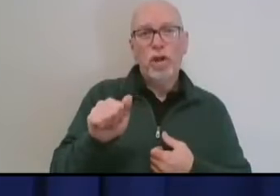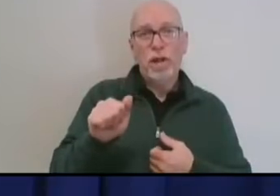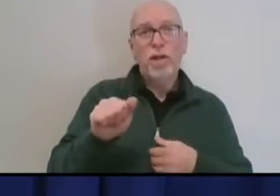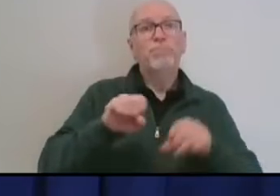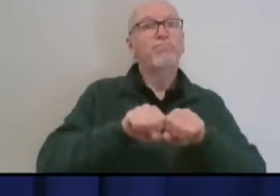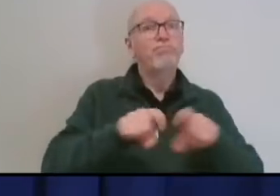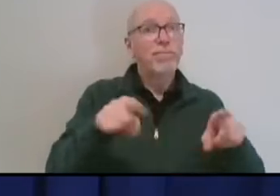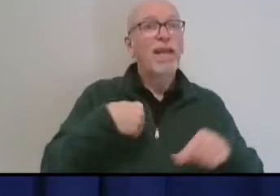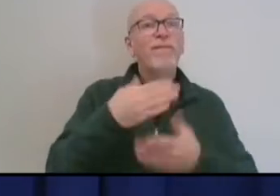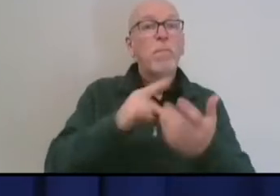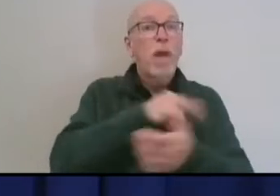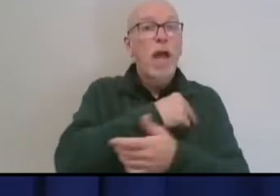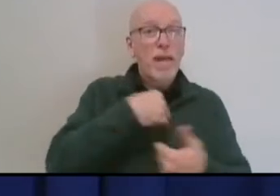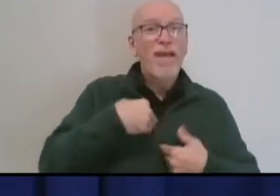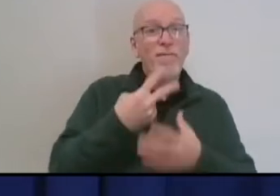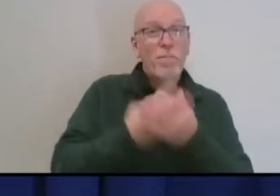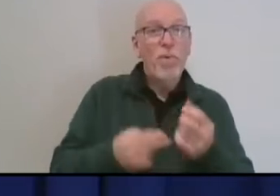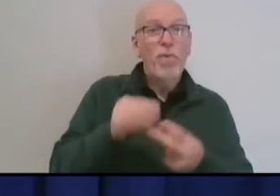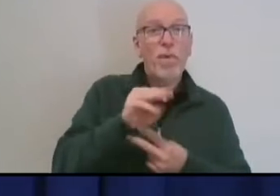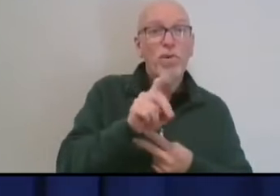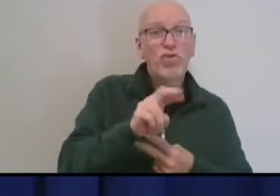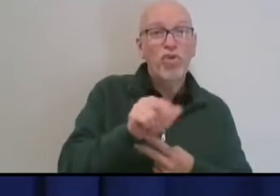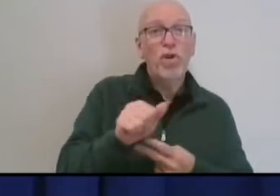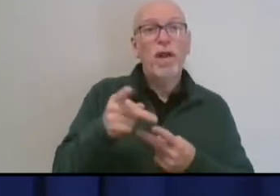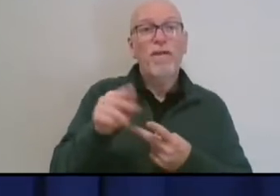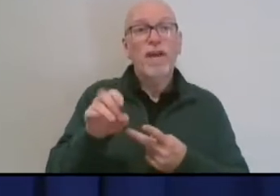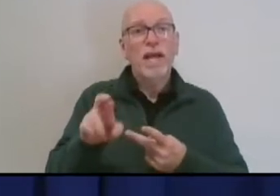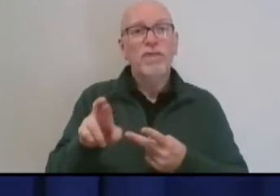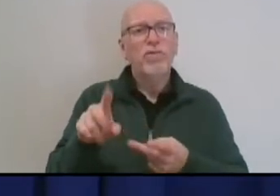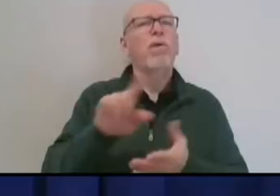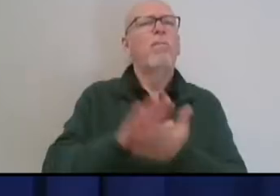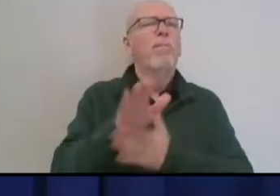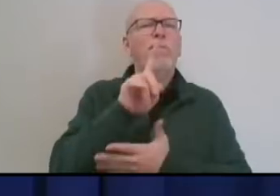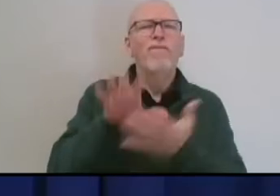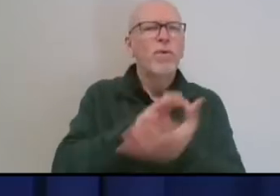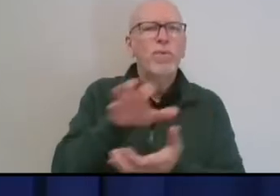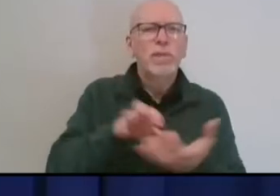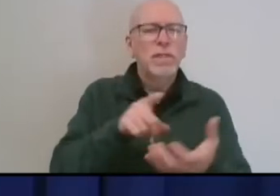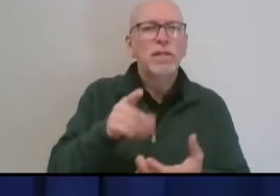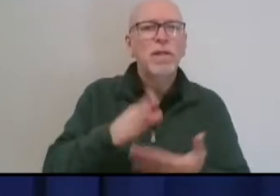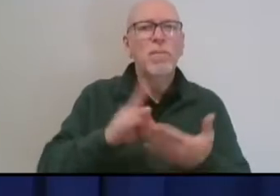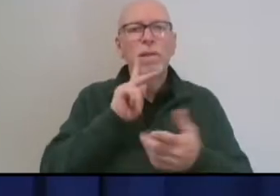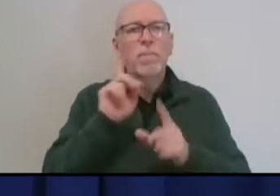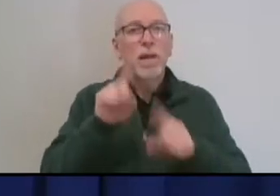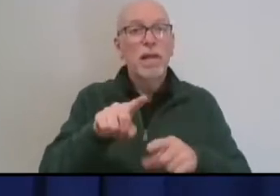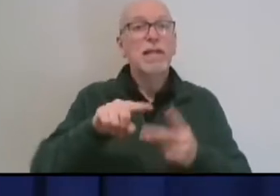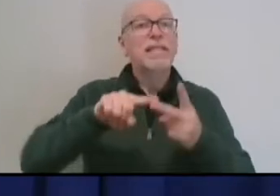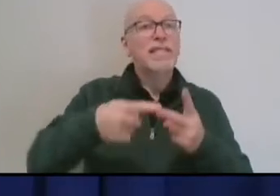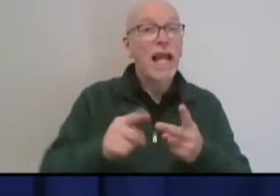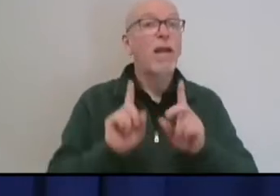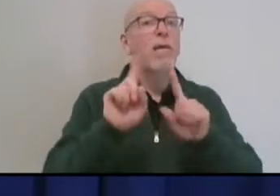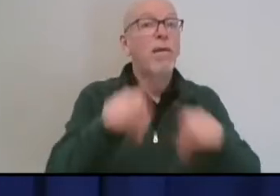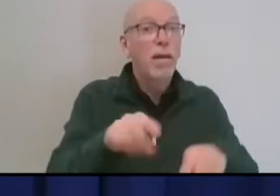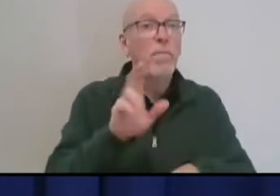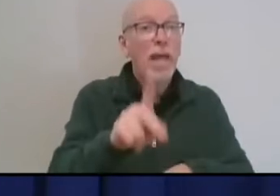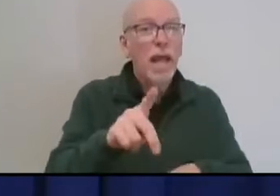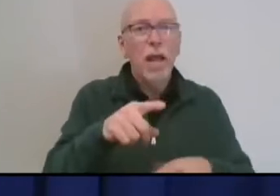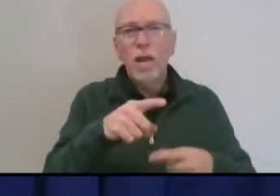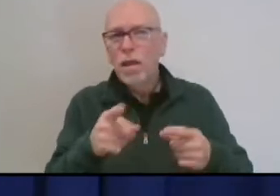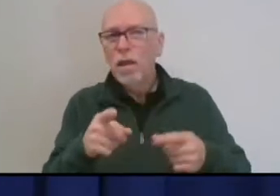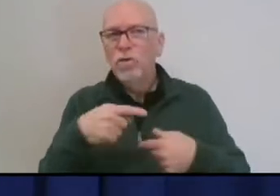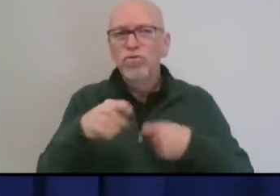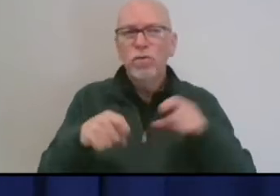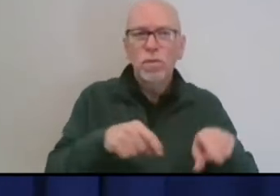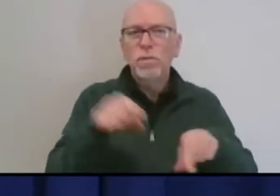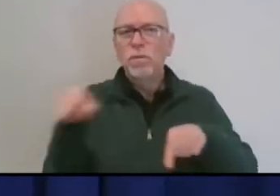both Moderna and Pfizer, and that became rather confusing, especially when we were trying to have people come back and schedule for their second doses. Is it 21 days?